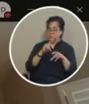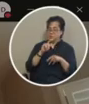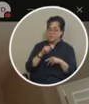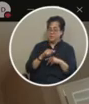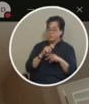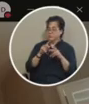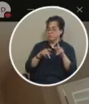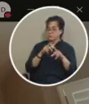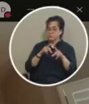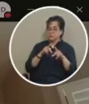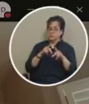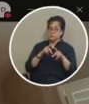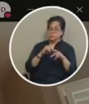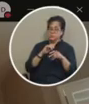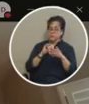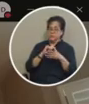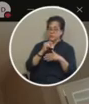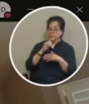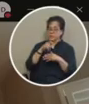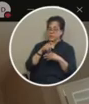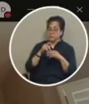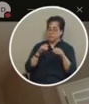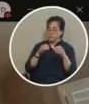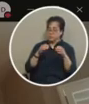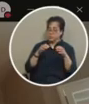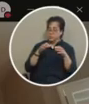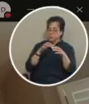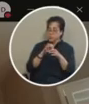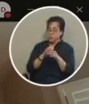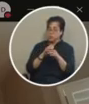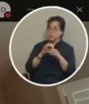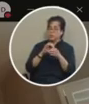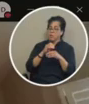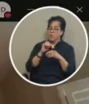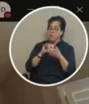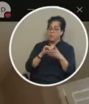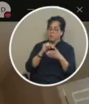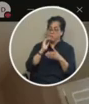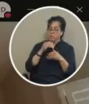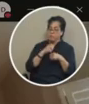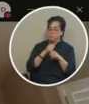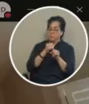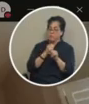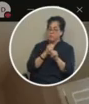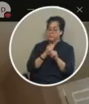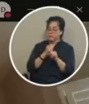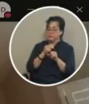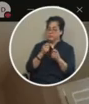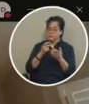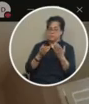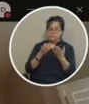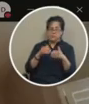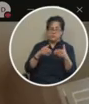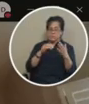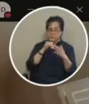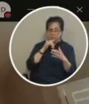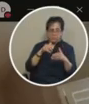being closed altogether, and the financial adjustment that will make, whether it's the service not being